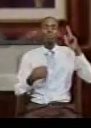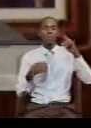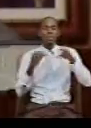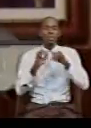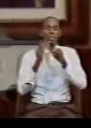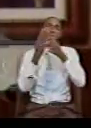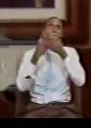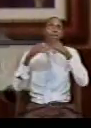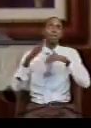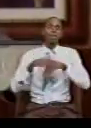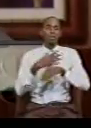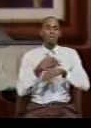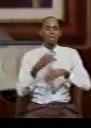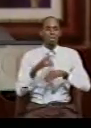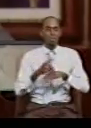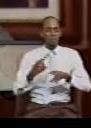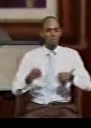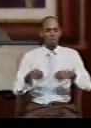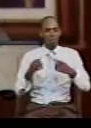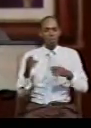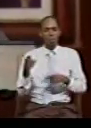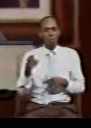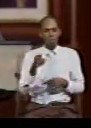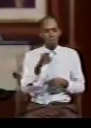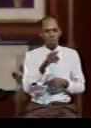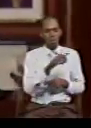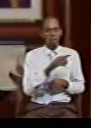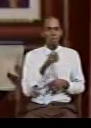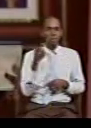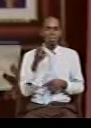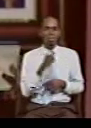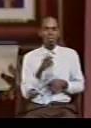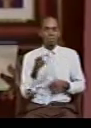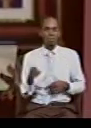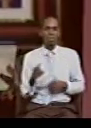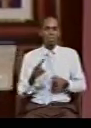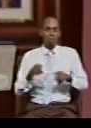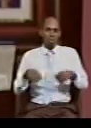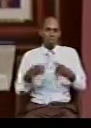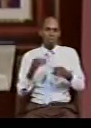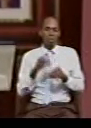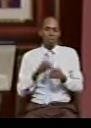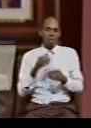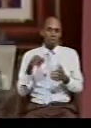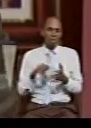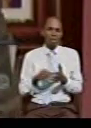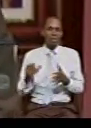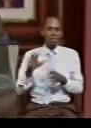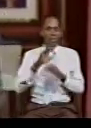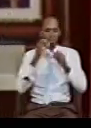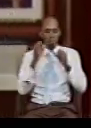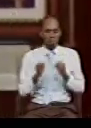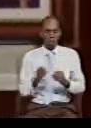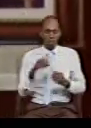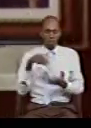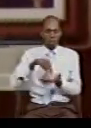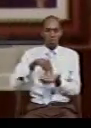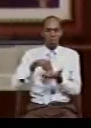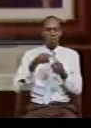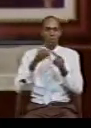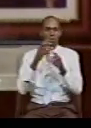earth. Go ye therefore. Go in this thy power. Rise up and receive that